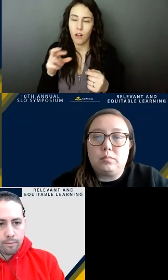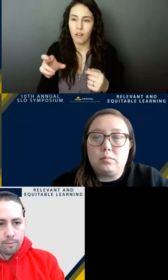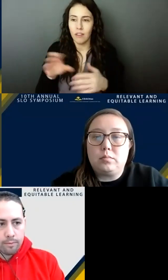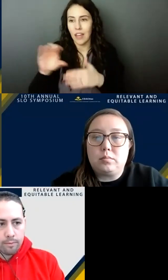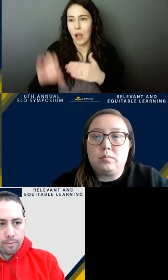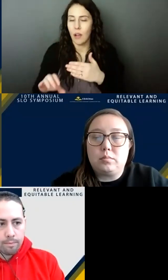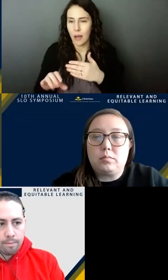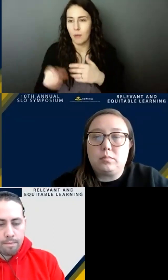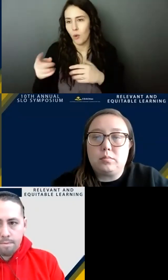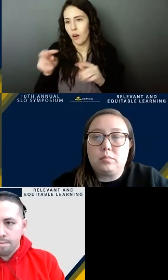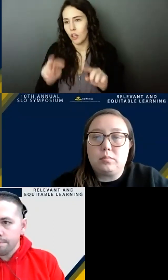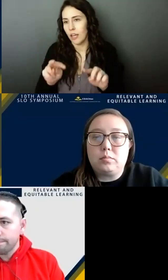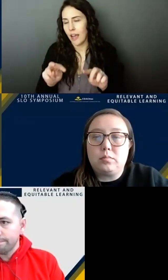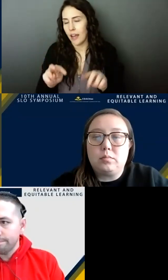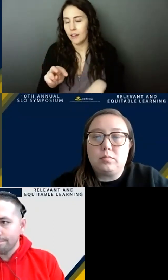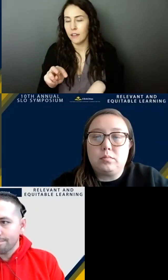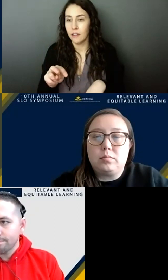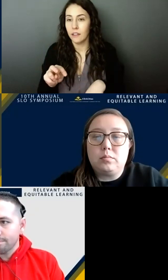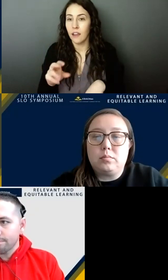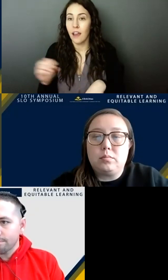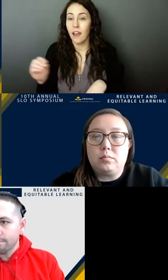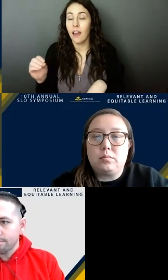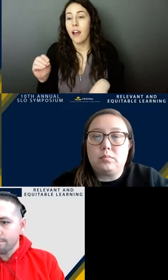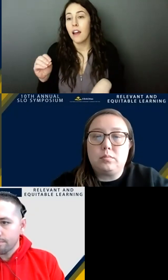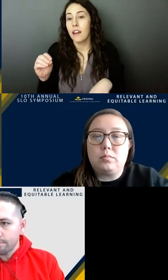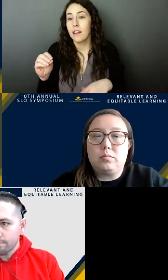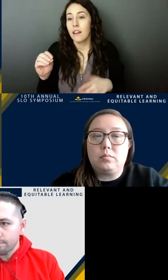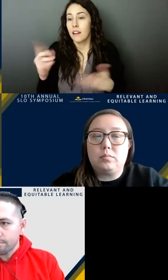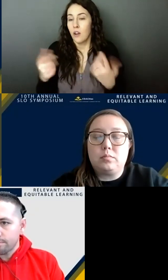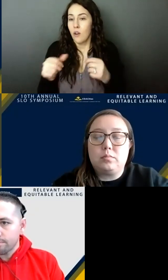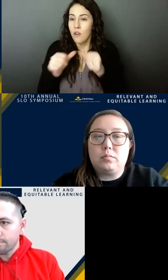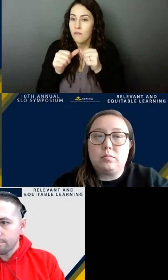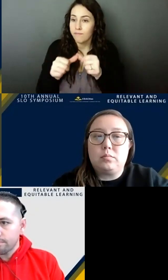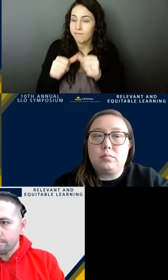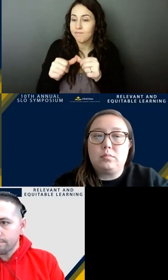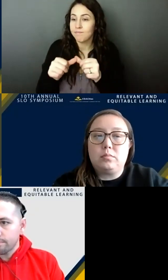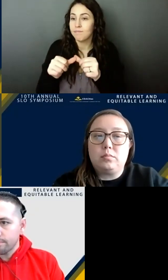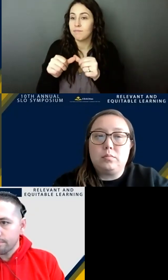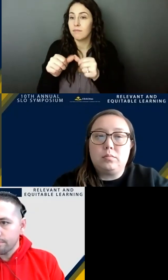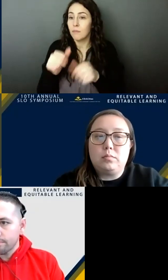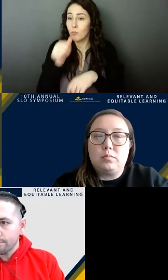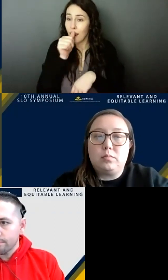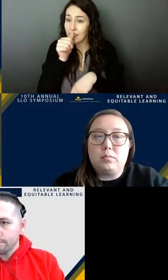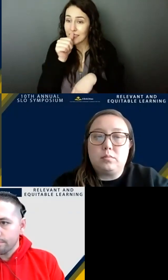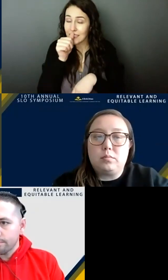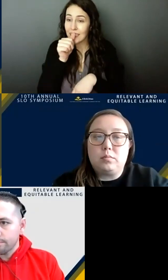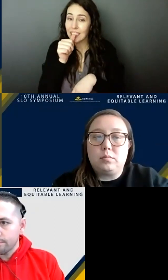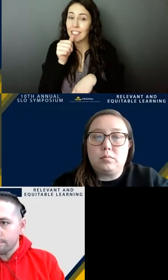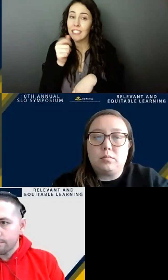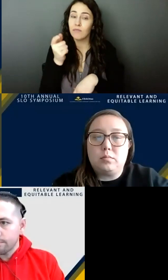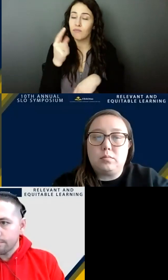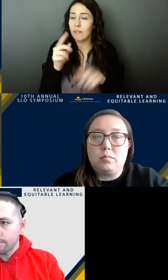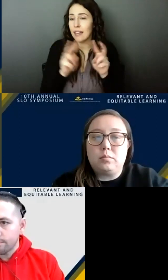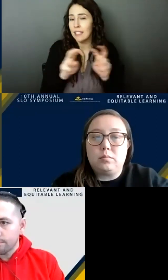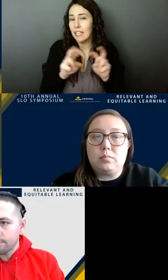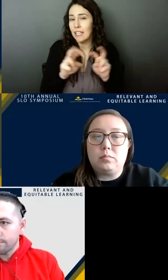forth. And then just to speak a little bit to the maintaining privacy, while assessment data, often we don't need to go